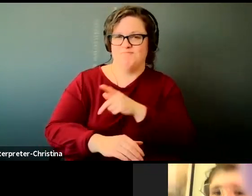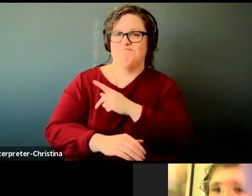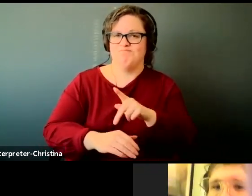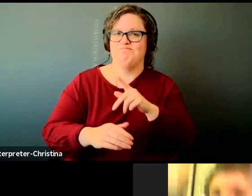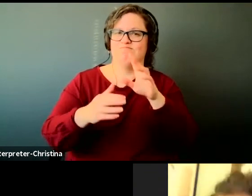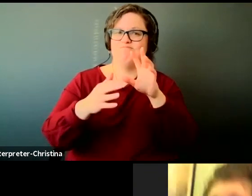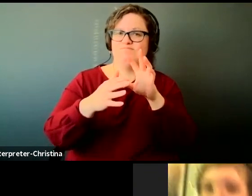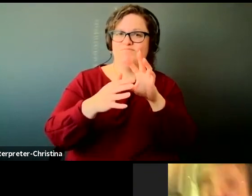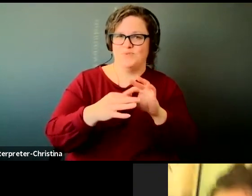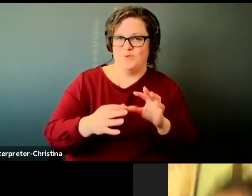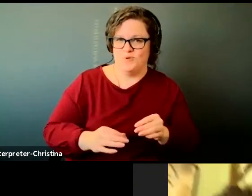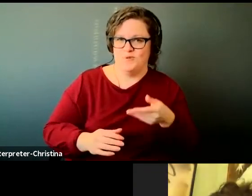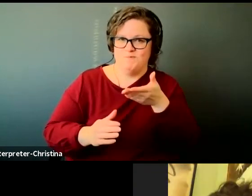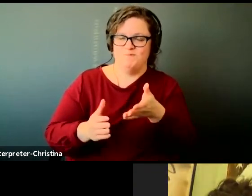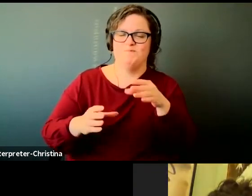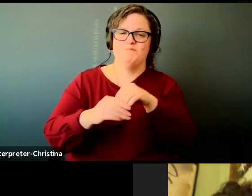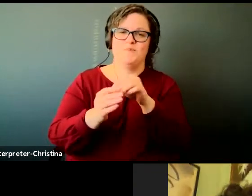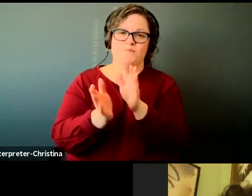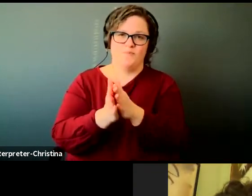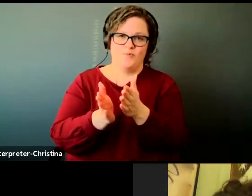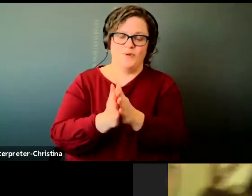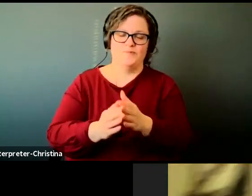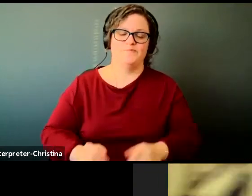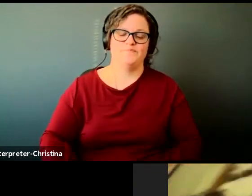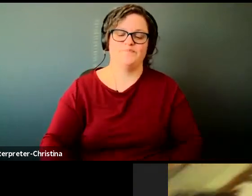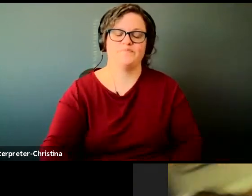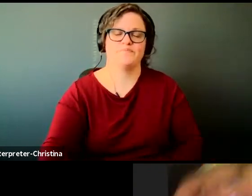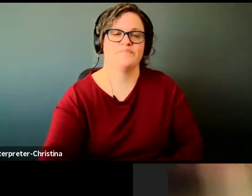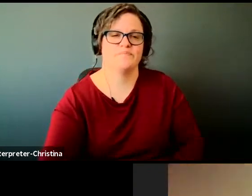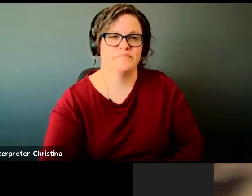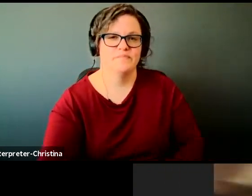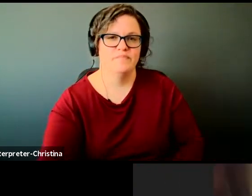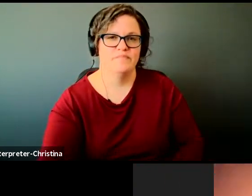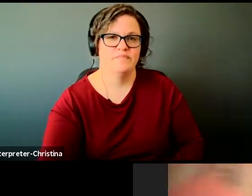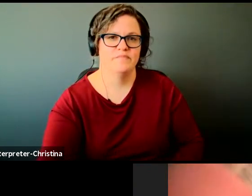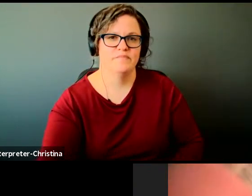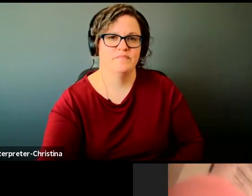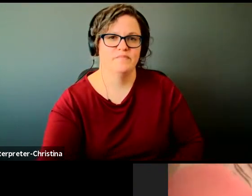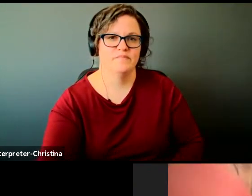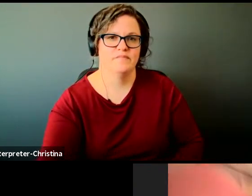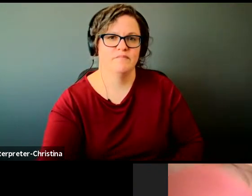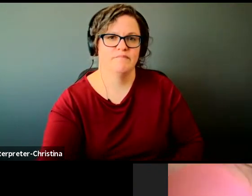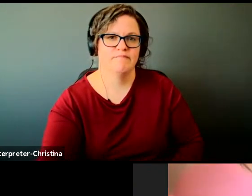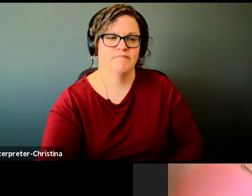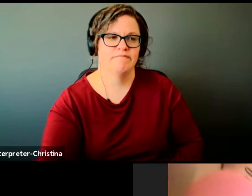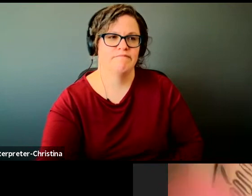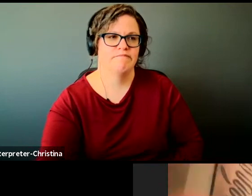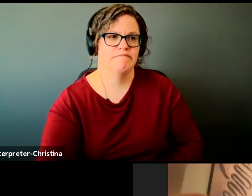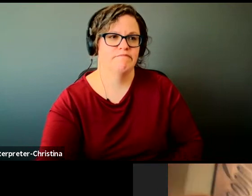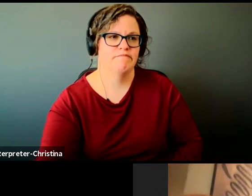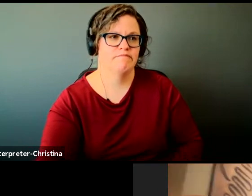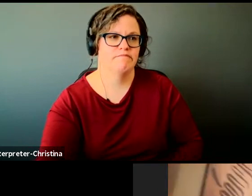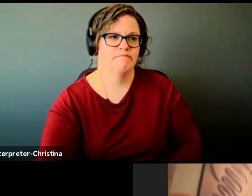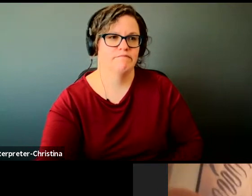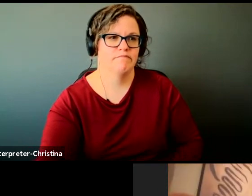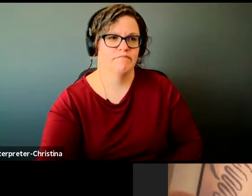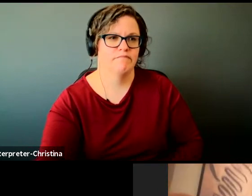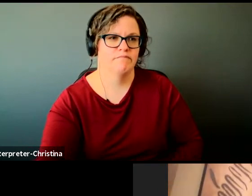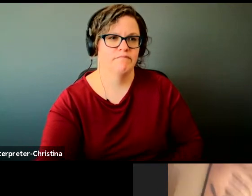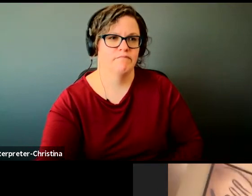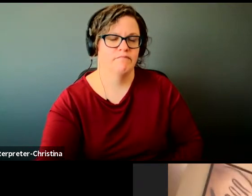Zomfam. So I'm going to read the piece Zomfam for